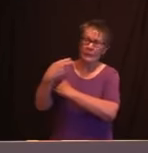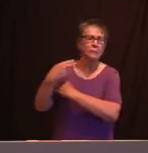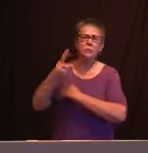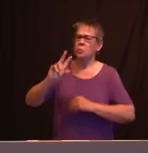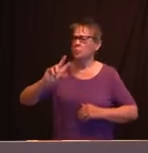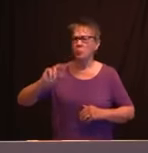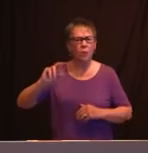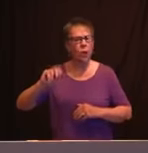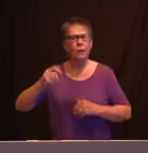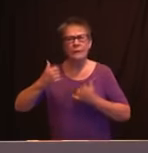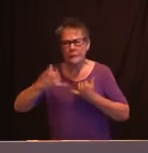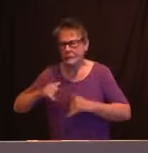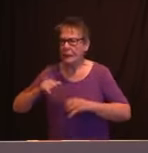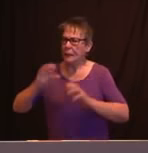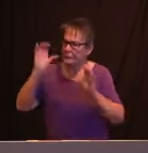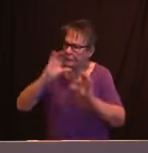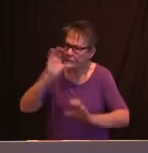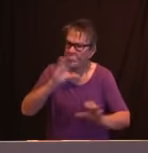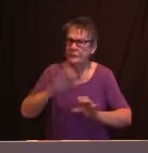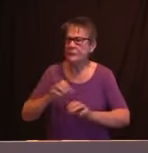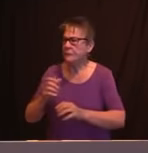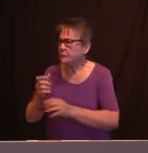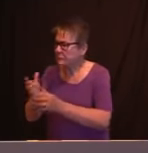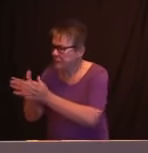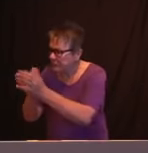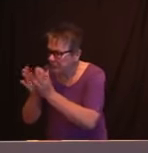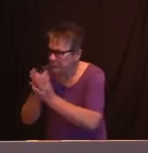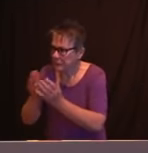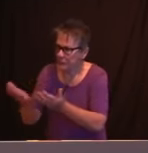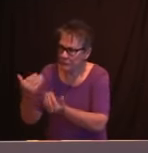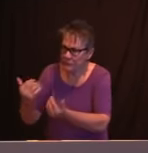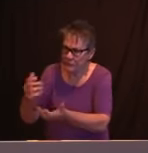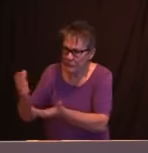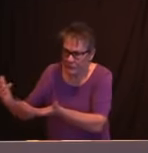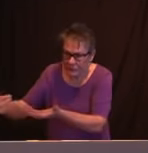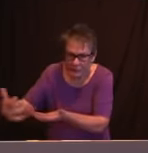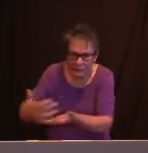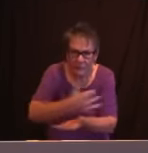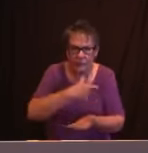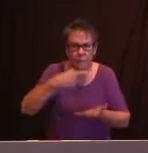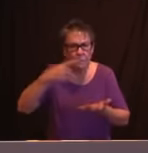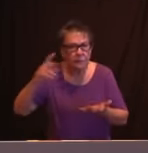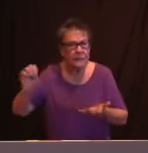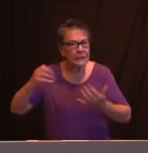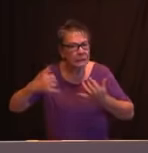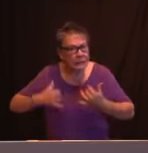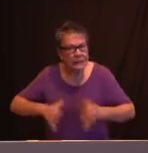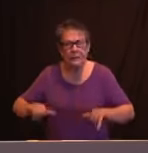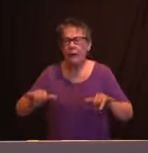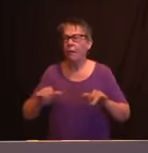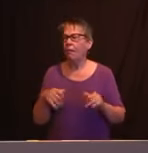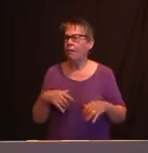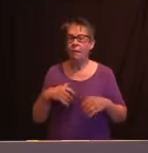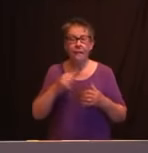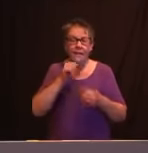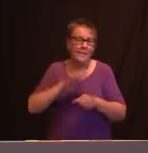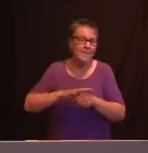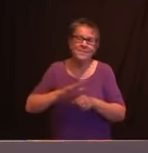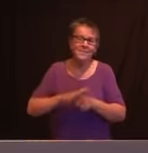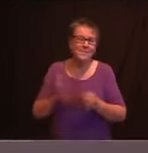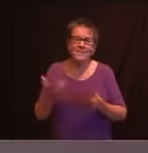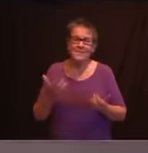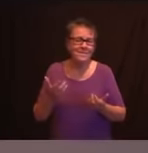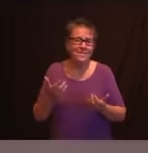not at the level that we need to be. And Judy makes that point, and I think she wants to make another one related. Yeah, in March, when